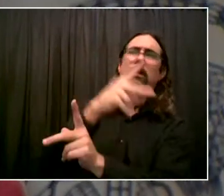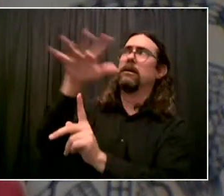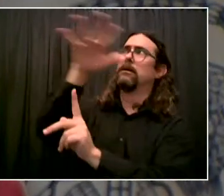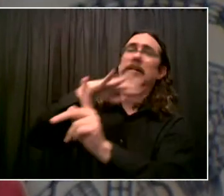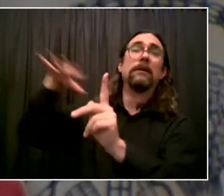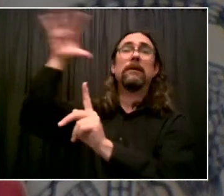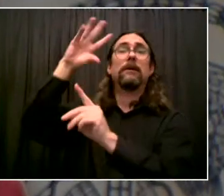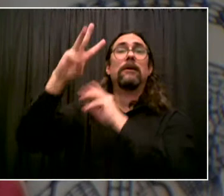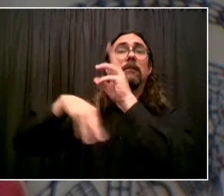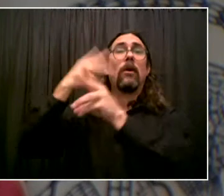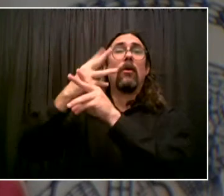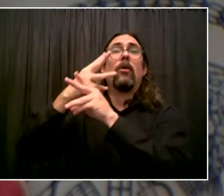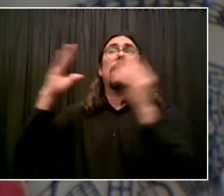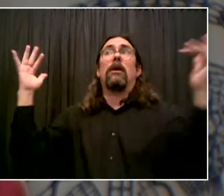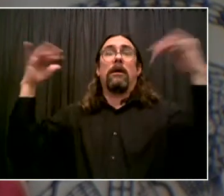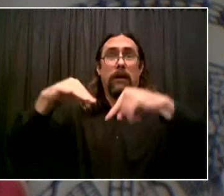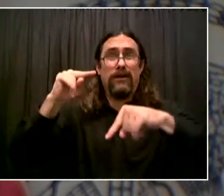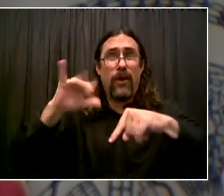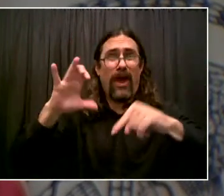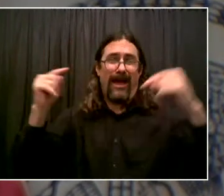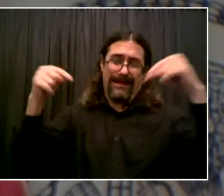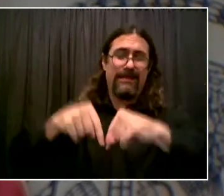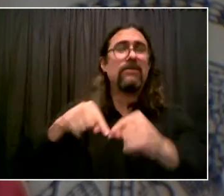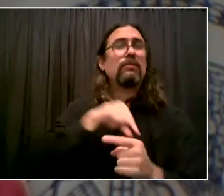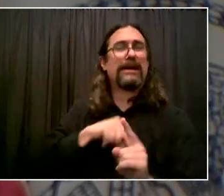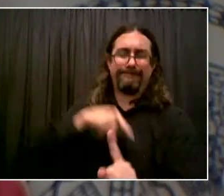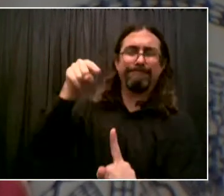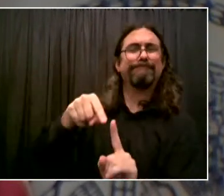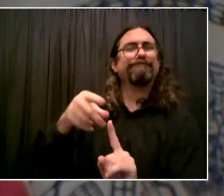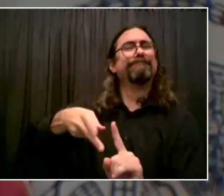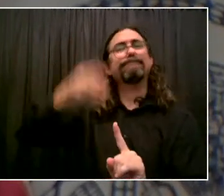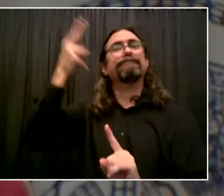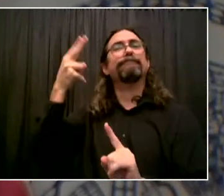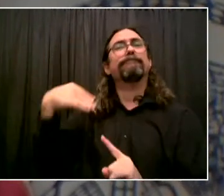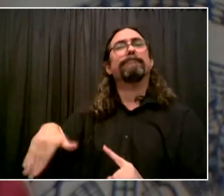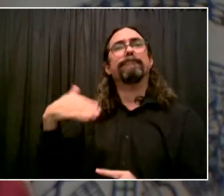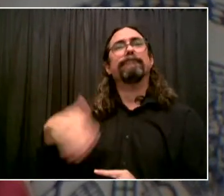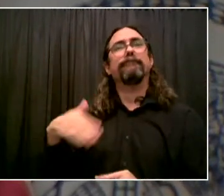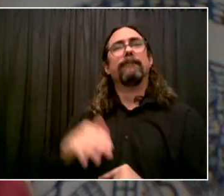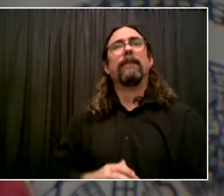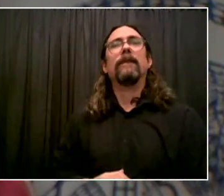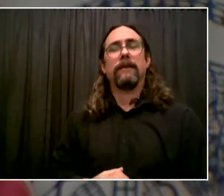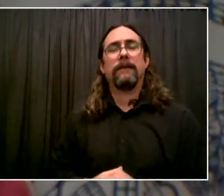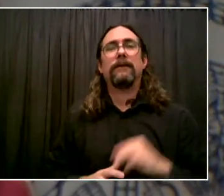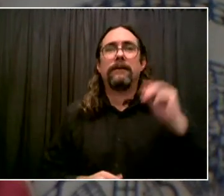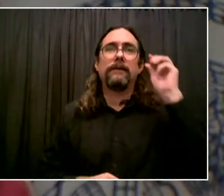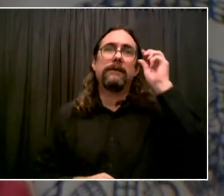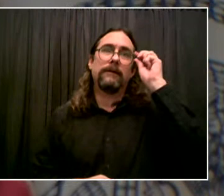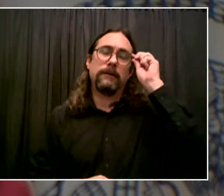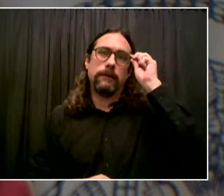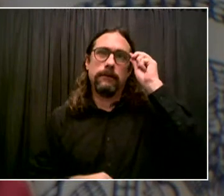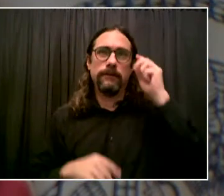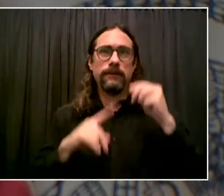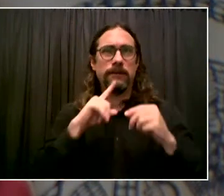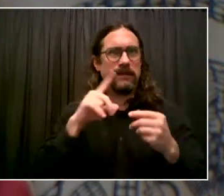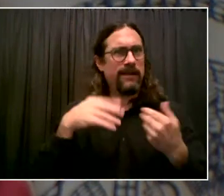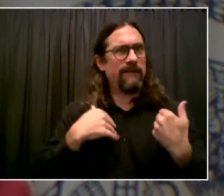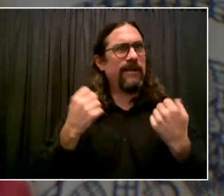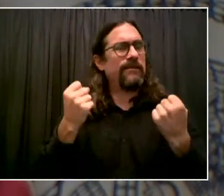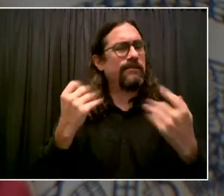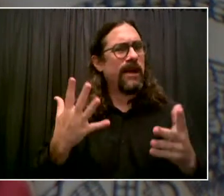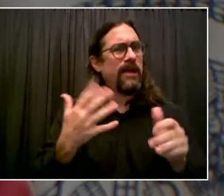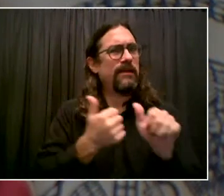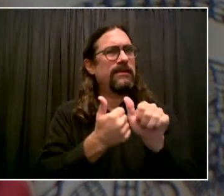to push residents in Far Rockaway 11691 to continue to get vaccinated. As of today, we're at about